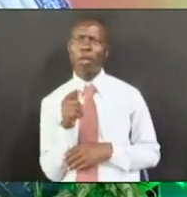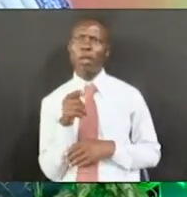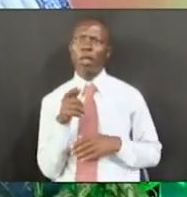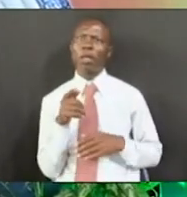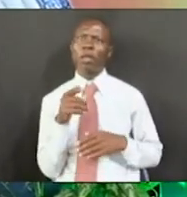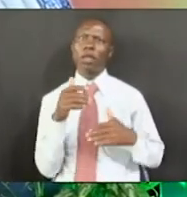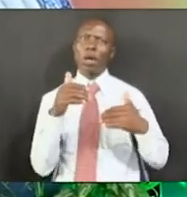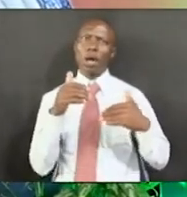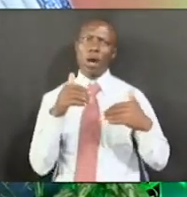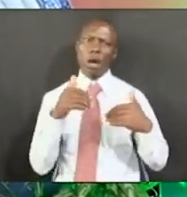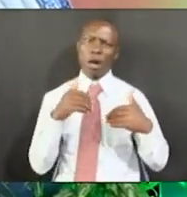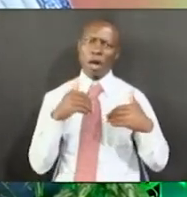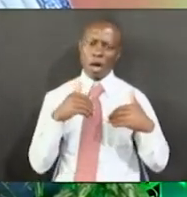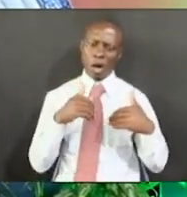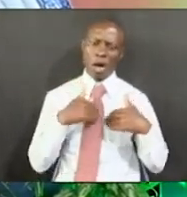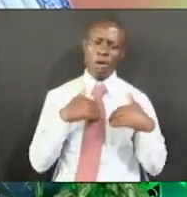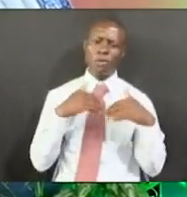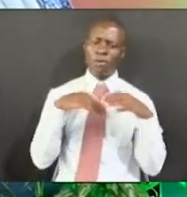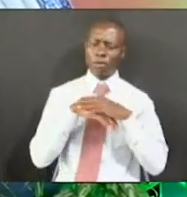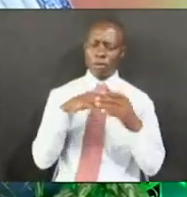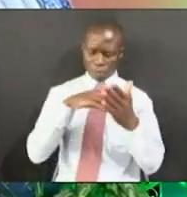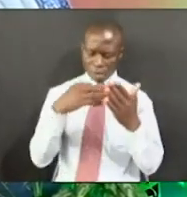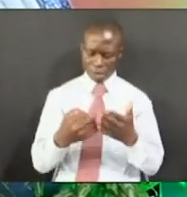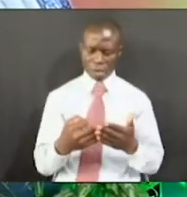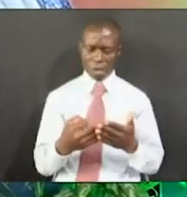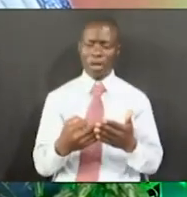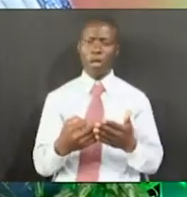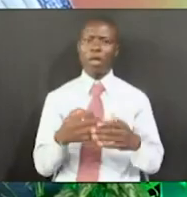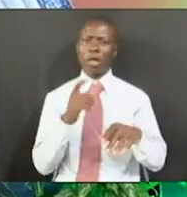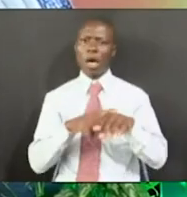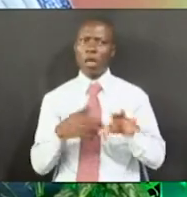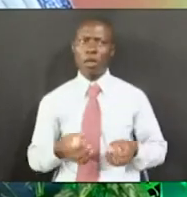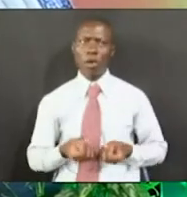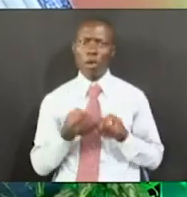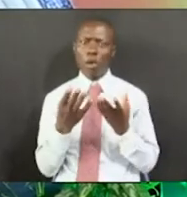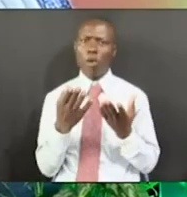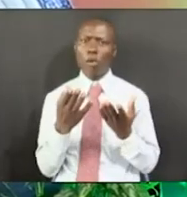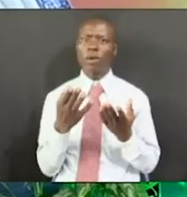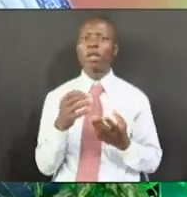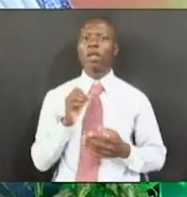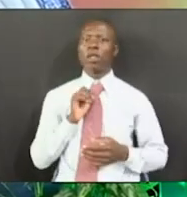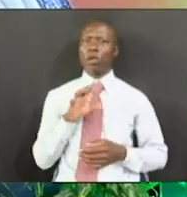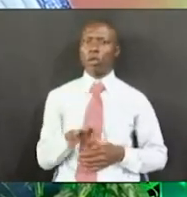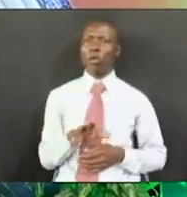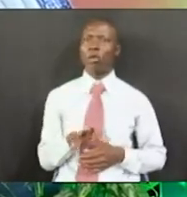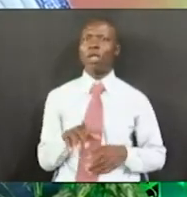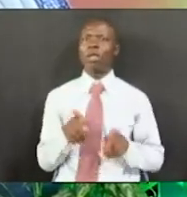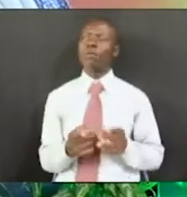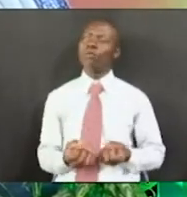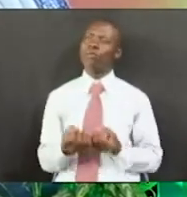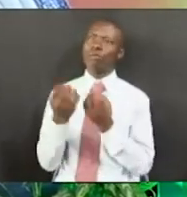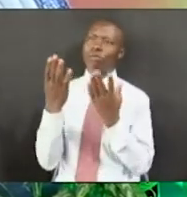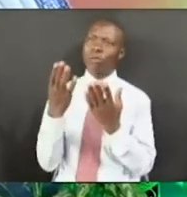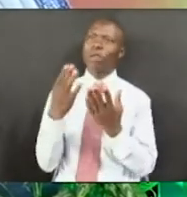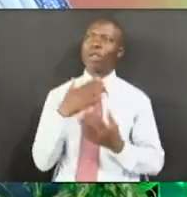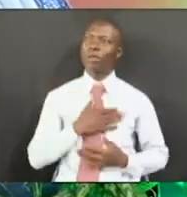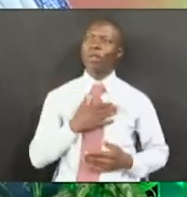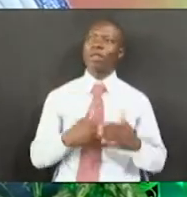God to the extent that he feels that when he can offer his daughter as a sacrifice, he can please the God of